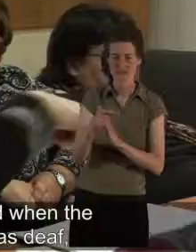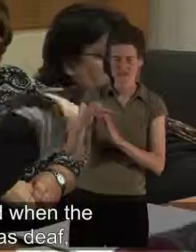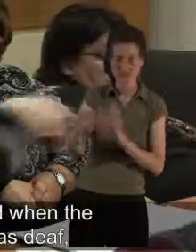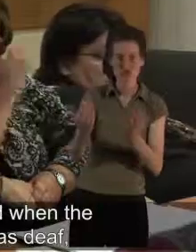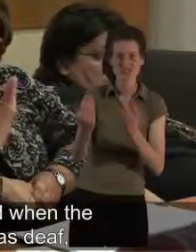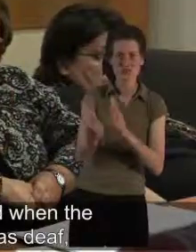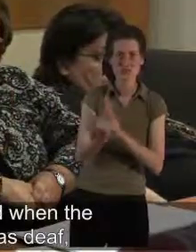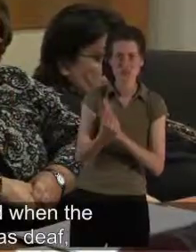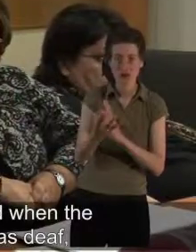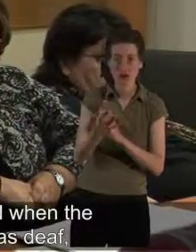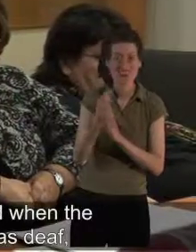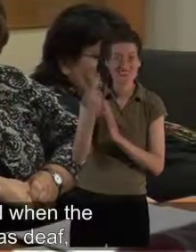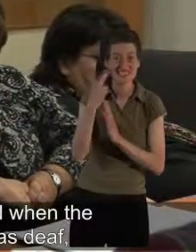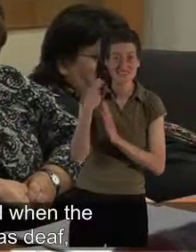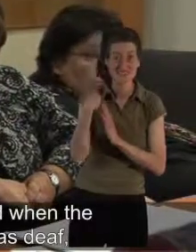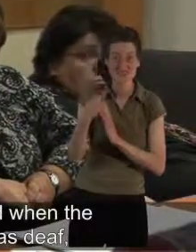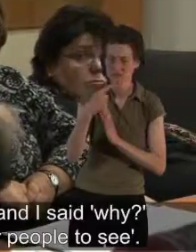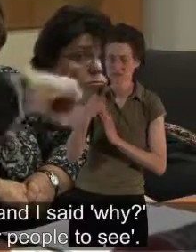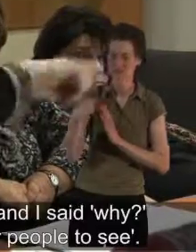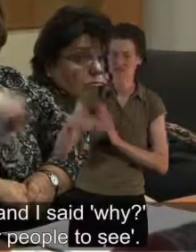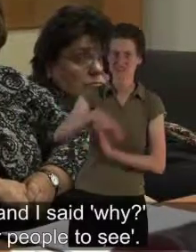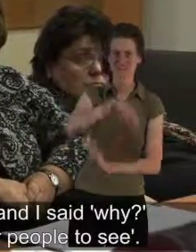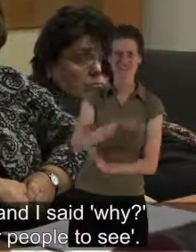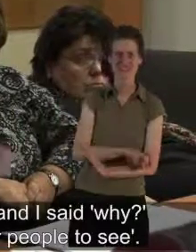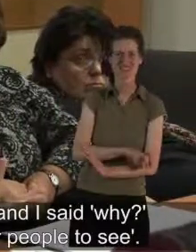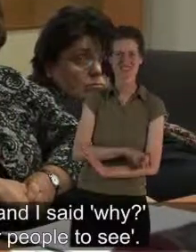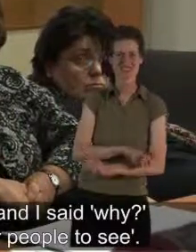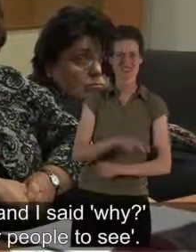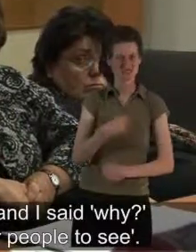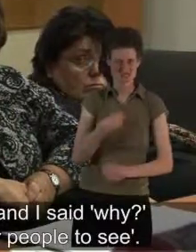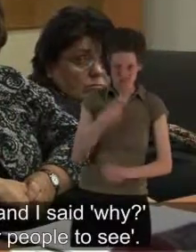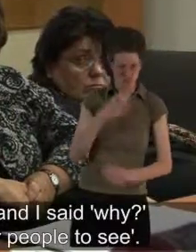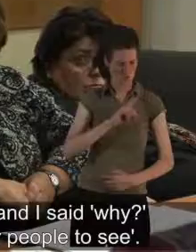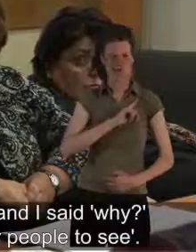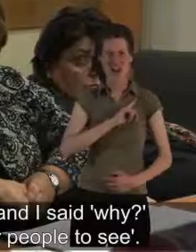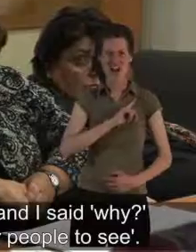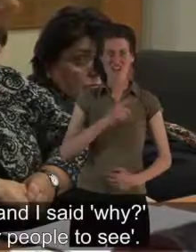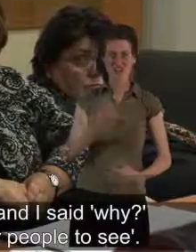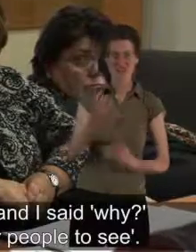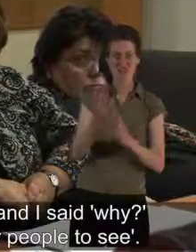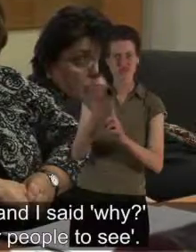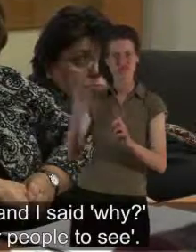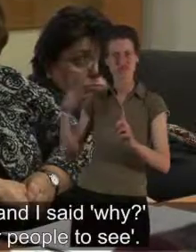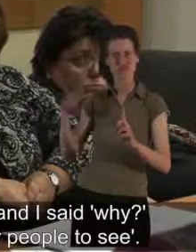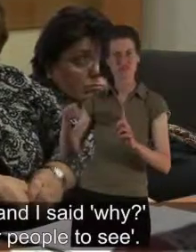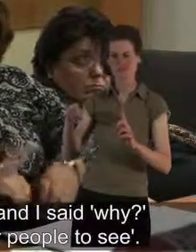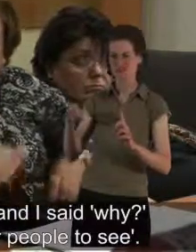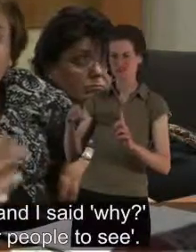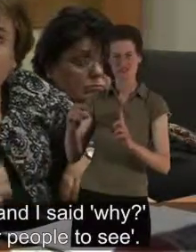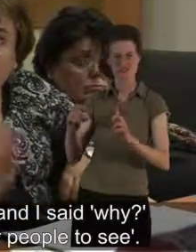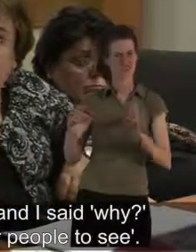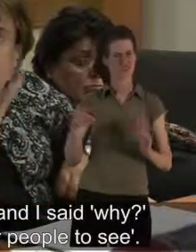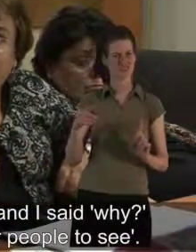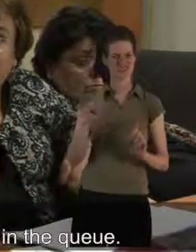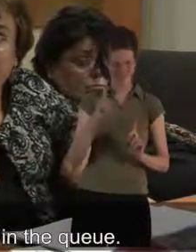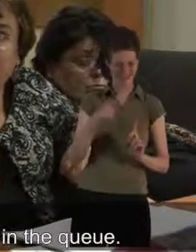and when the receptionist realised I was deaf, she told me to go and sit down, and I said, why? She said, I've got all these other people I need to